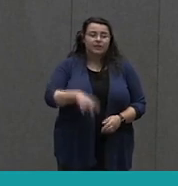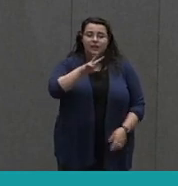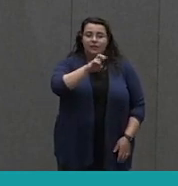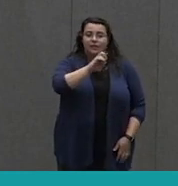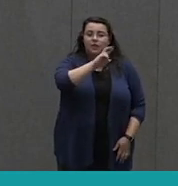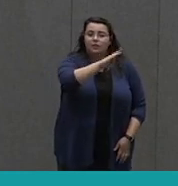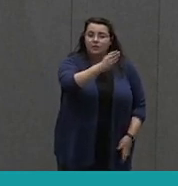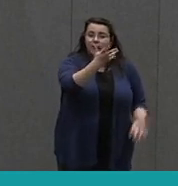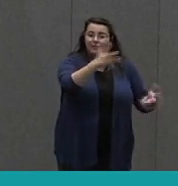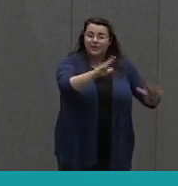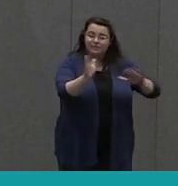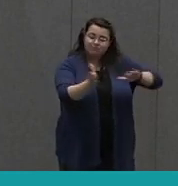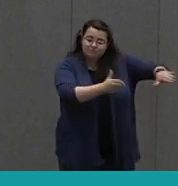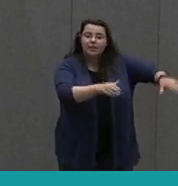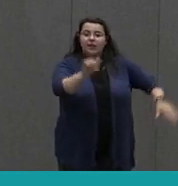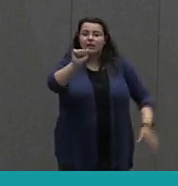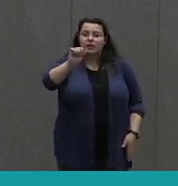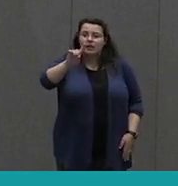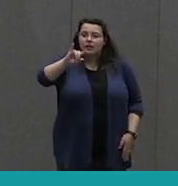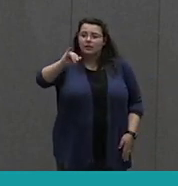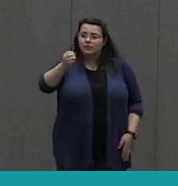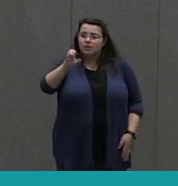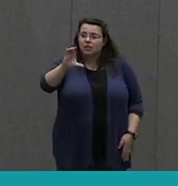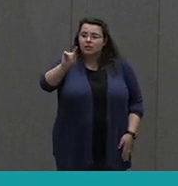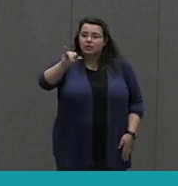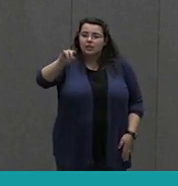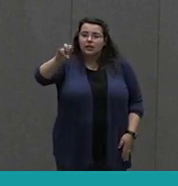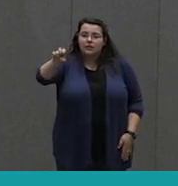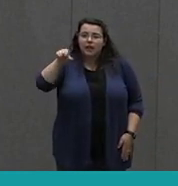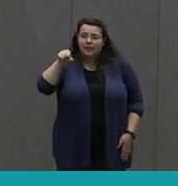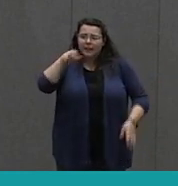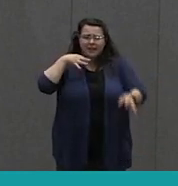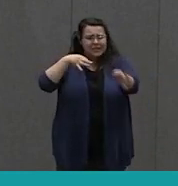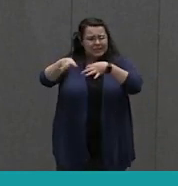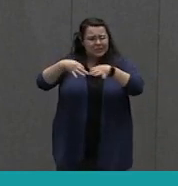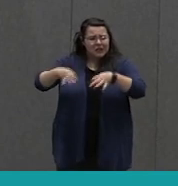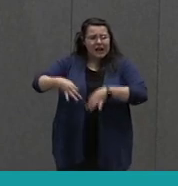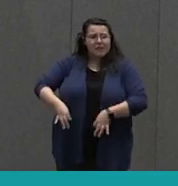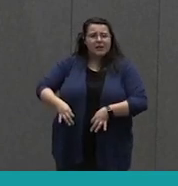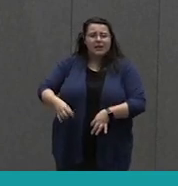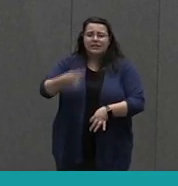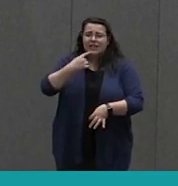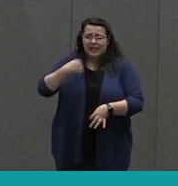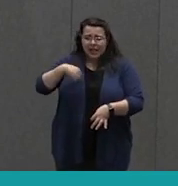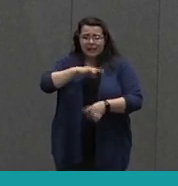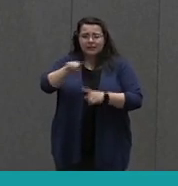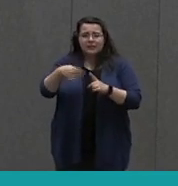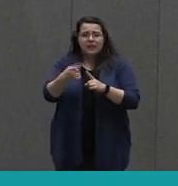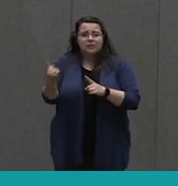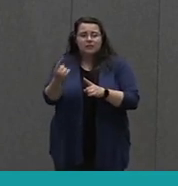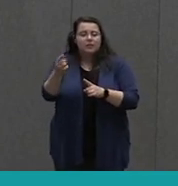2. And I'm going to make the word mash.